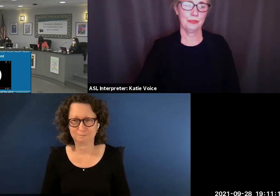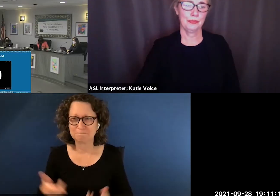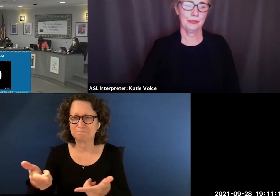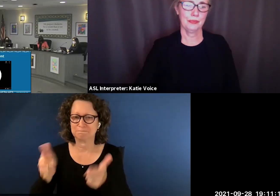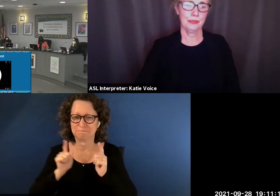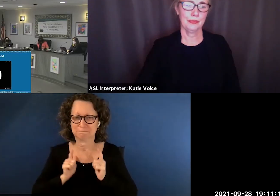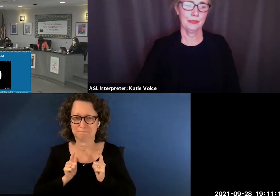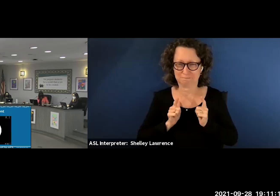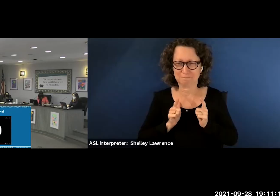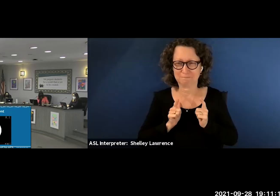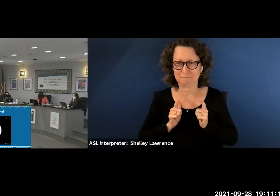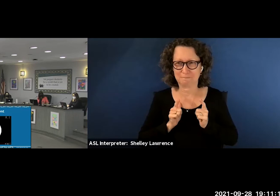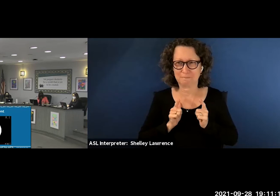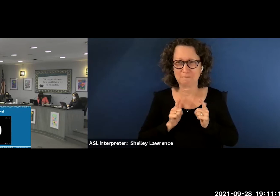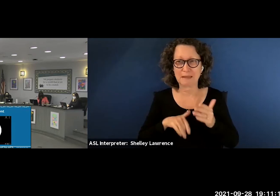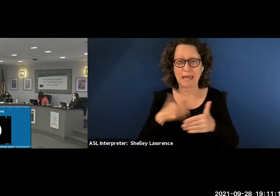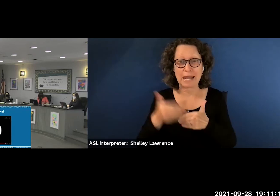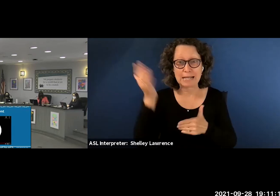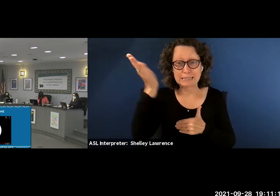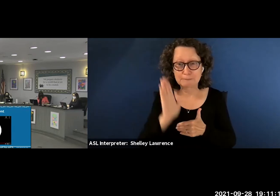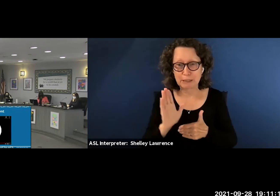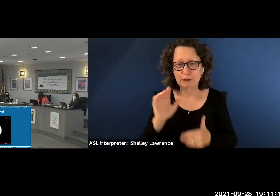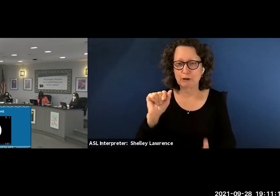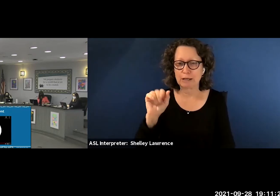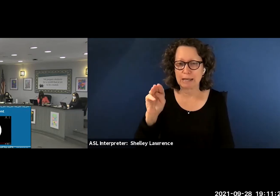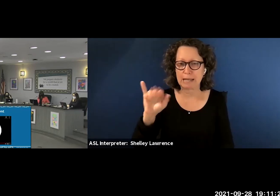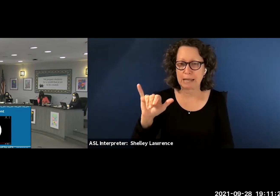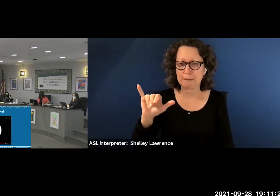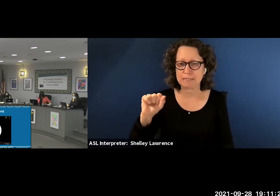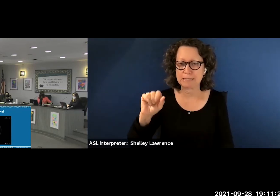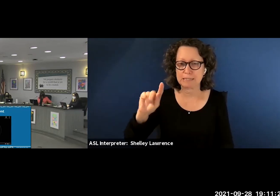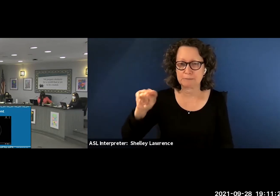Thank you. Our next speaker is Amy Smith.